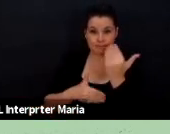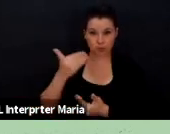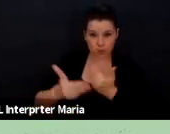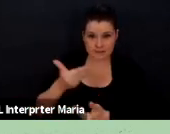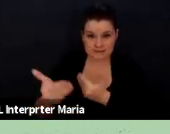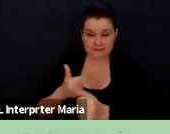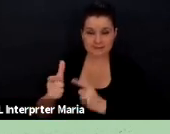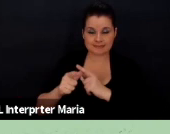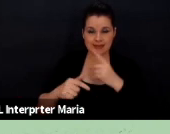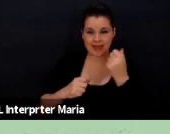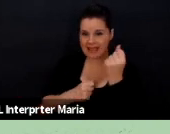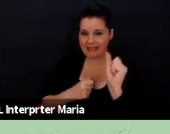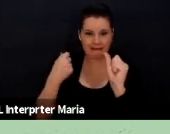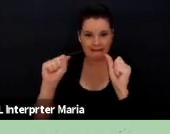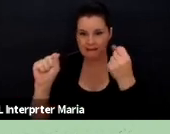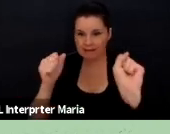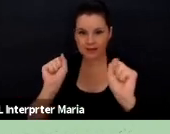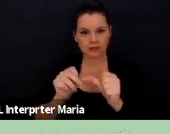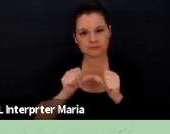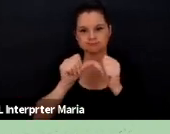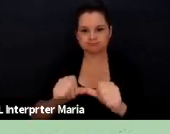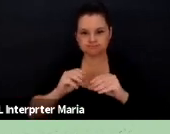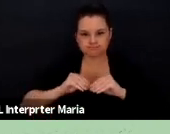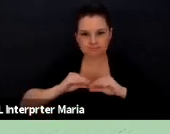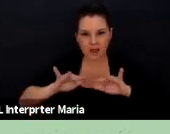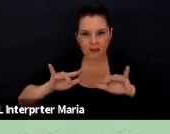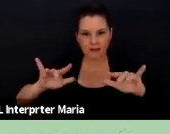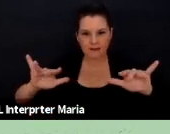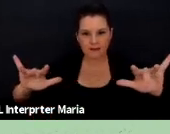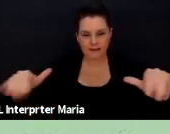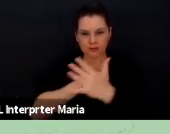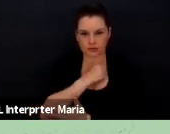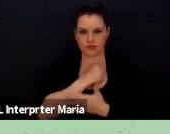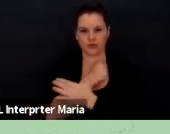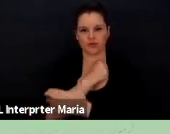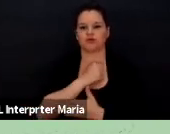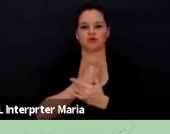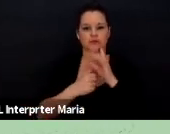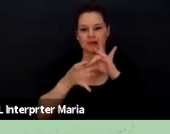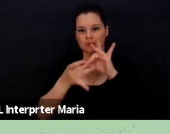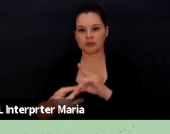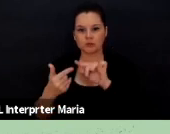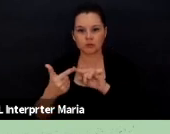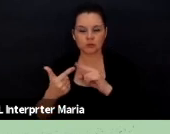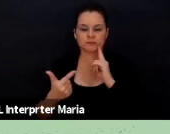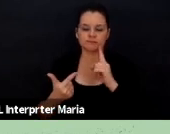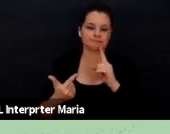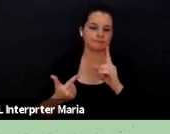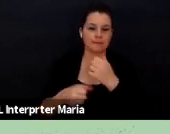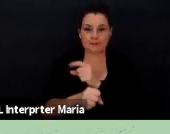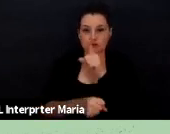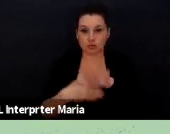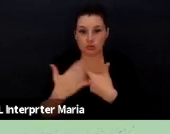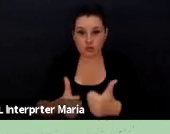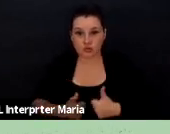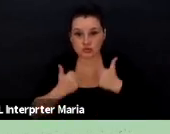that activism continues to spread throughout the country in terms of ensuring that all survivors